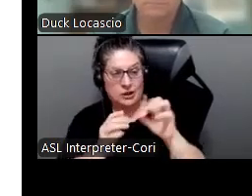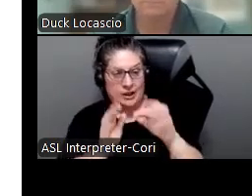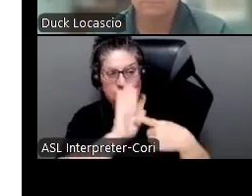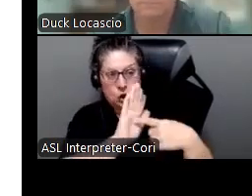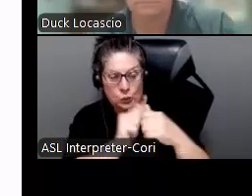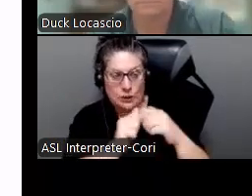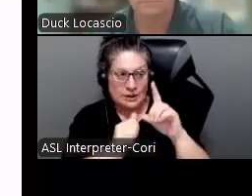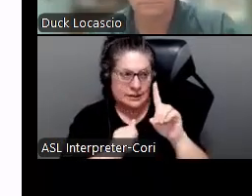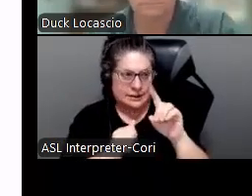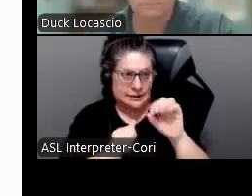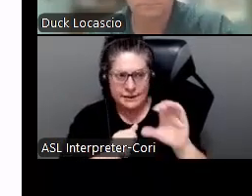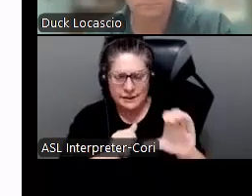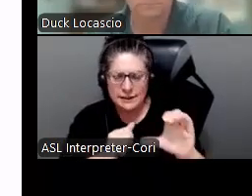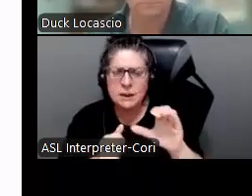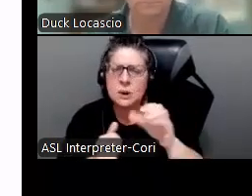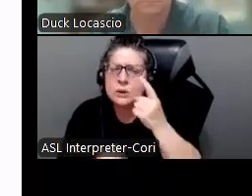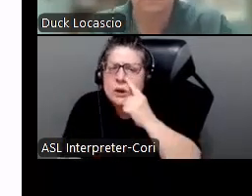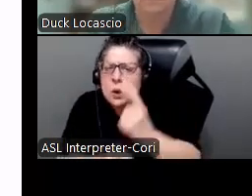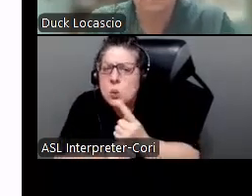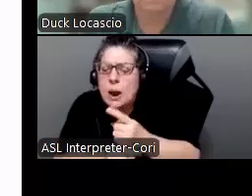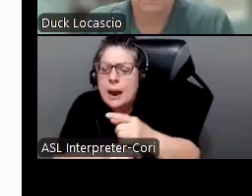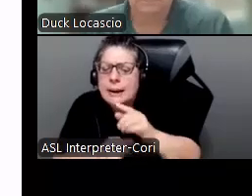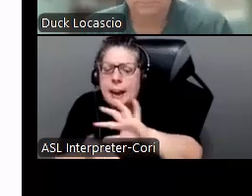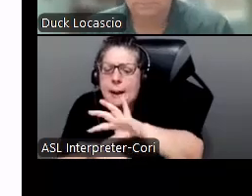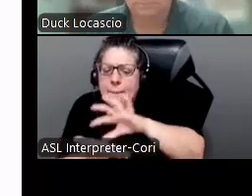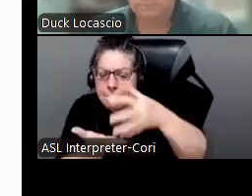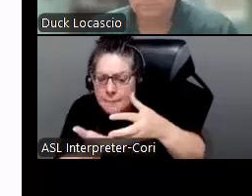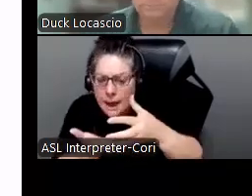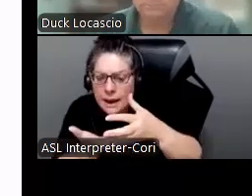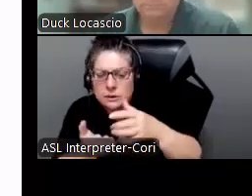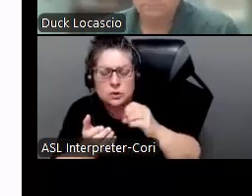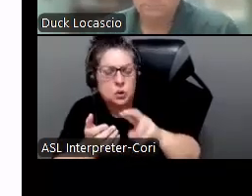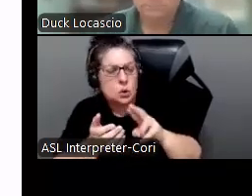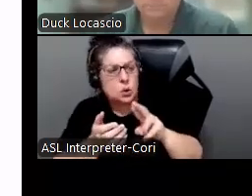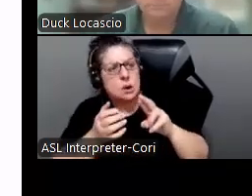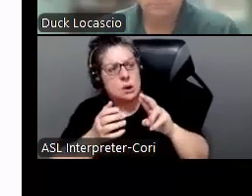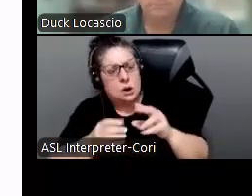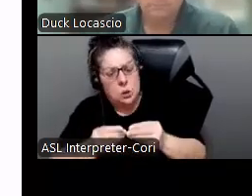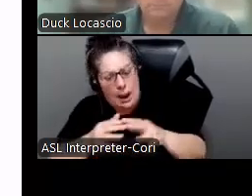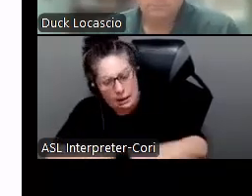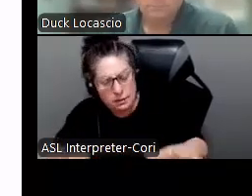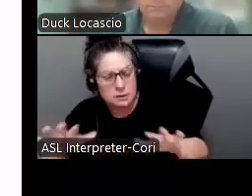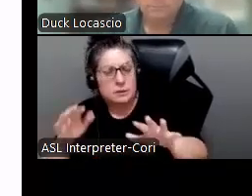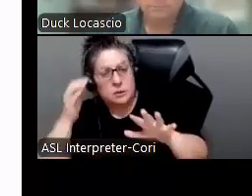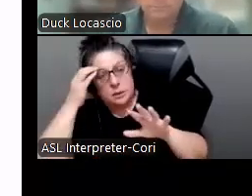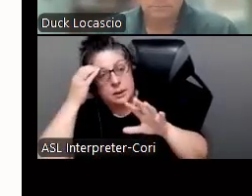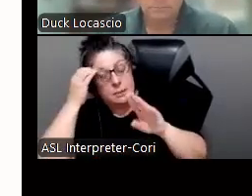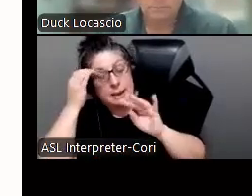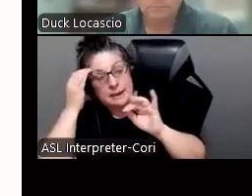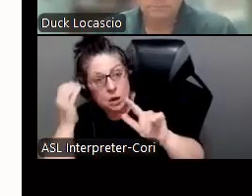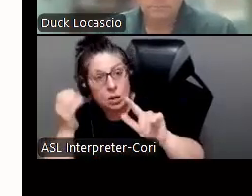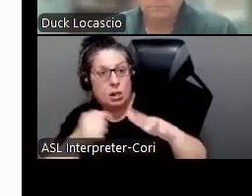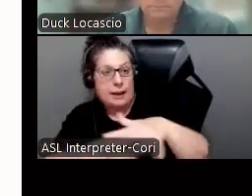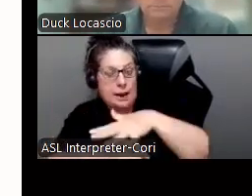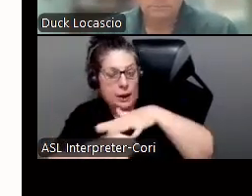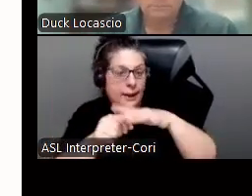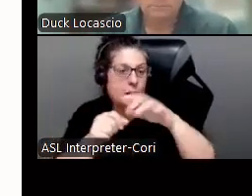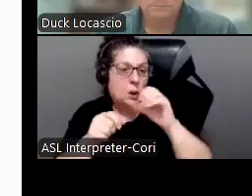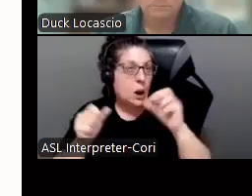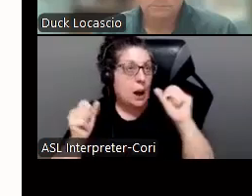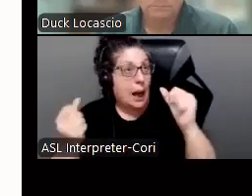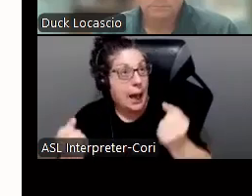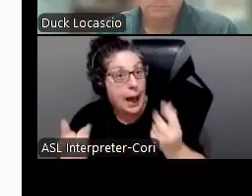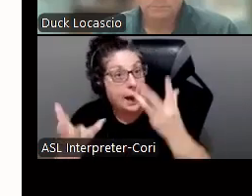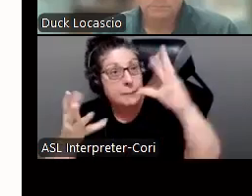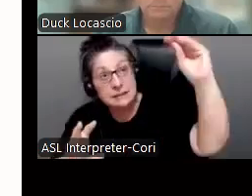the right amount of basal area or percentage of crown cover or amount of sunlight you have to